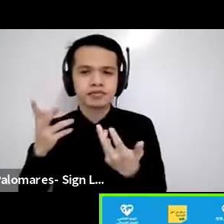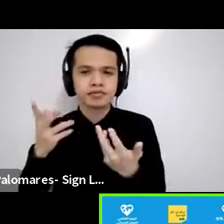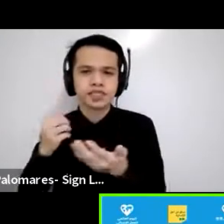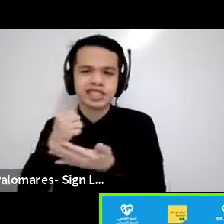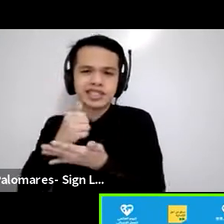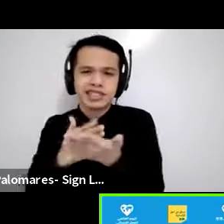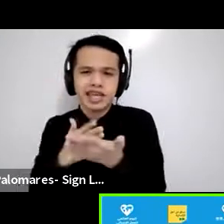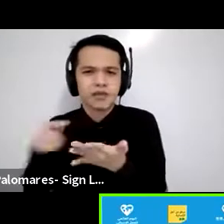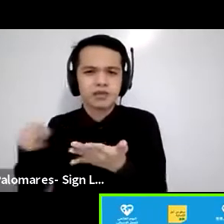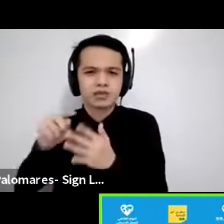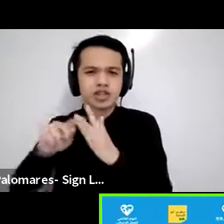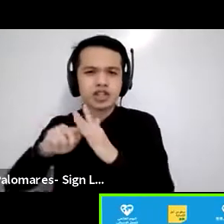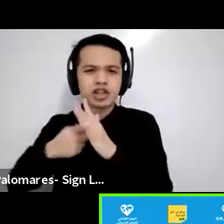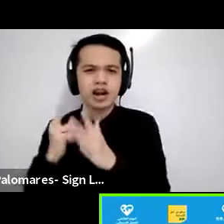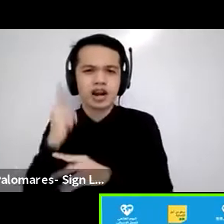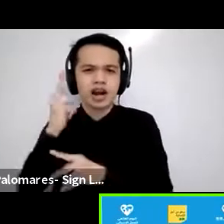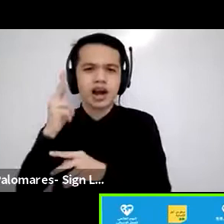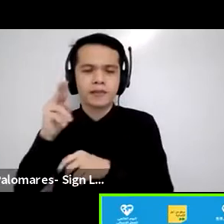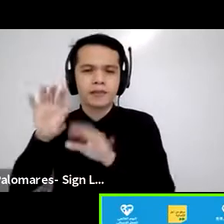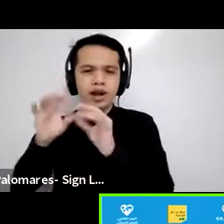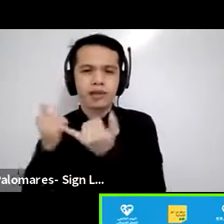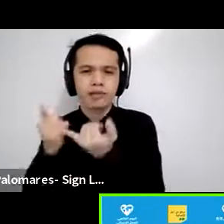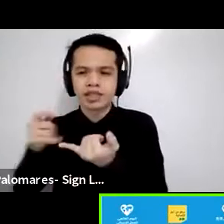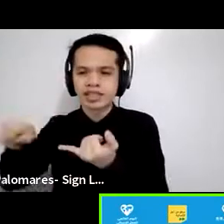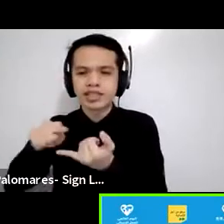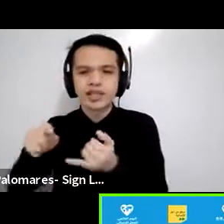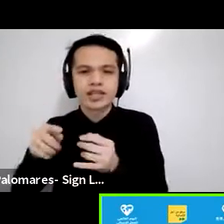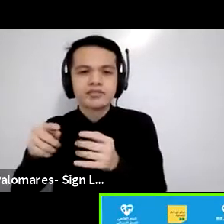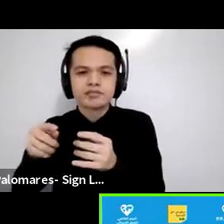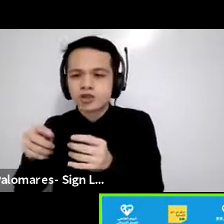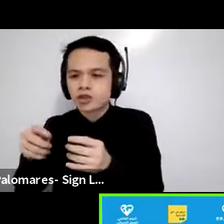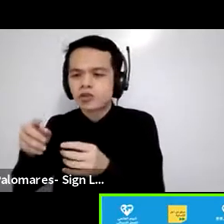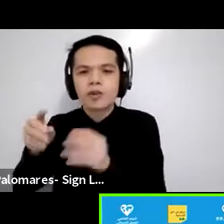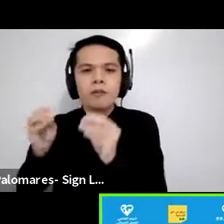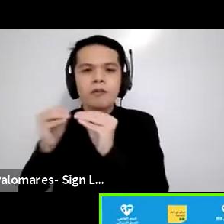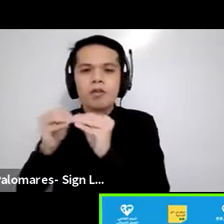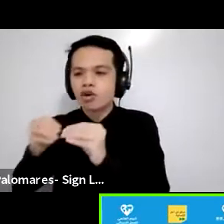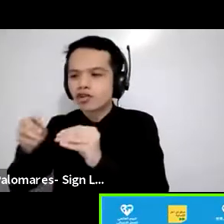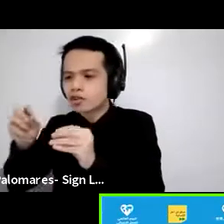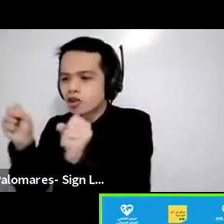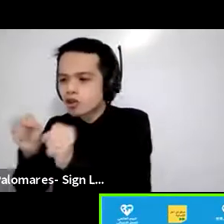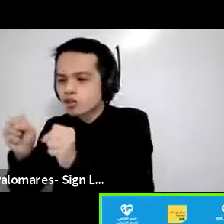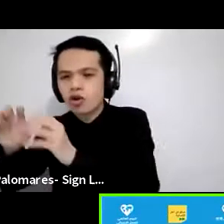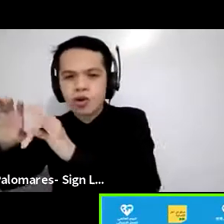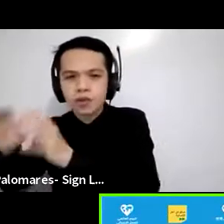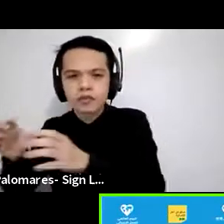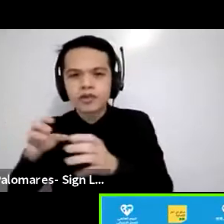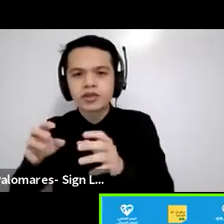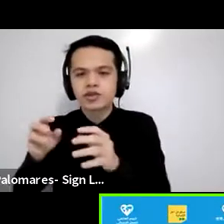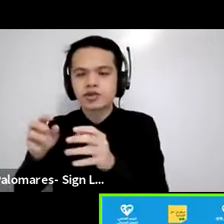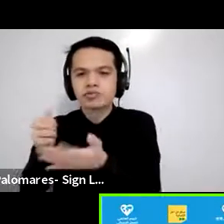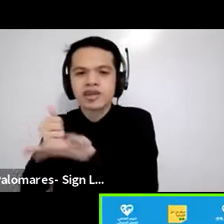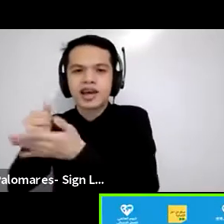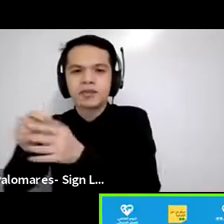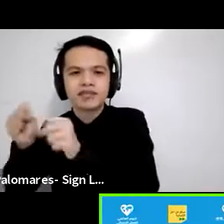Startup companies aim to digitalize small businesses. They help them sell their wares on Amazon. They help them export